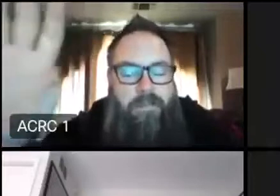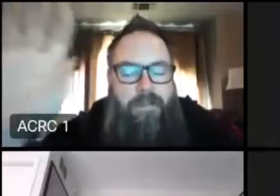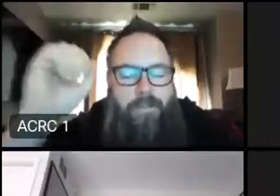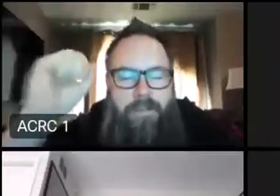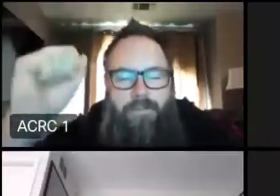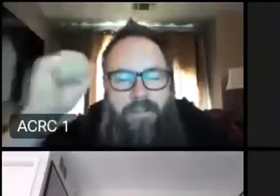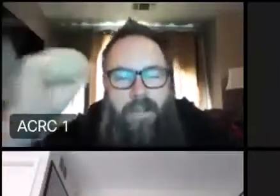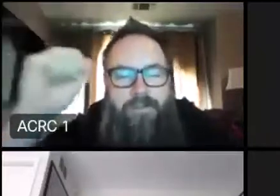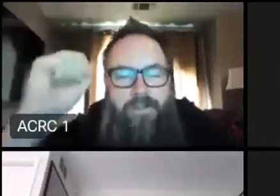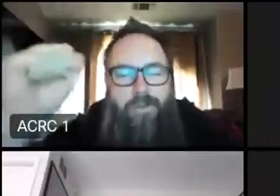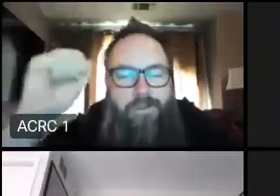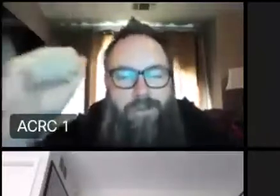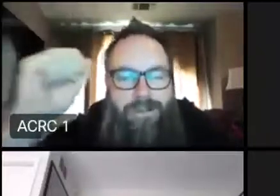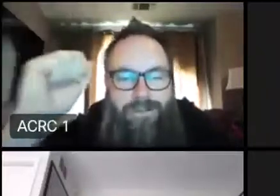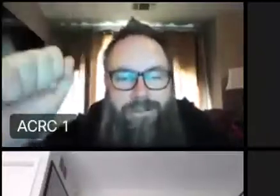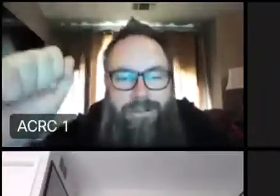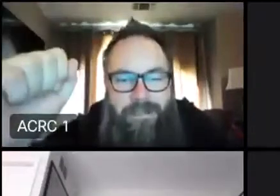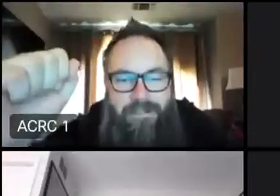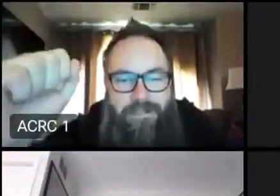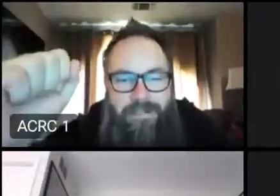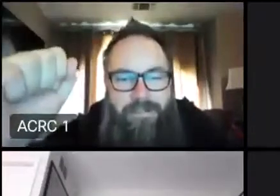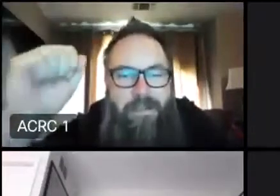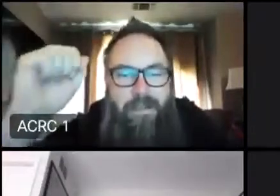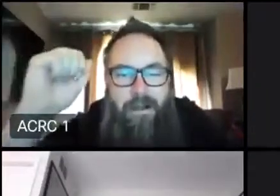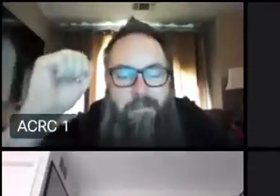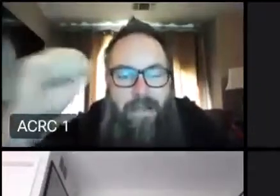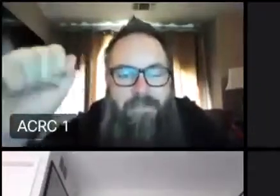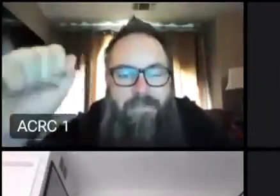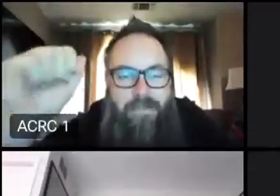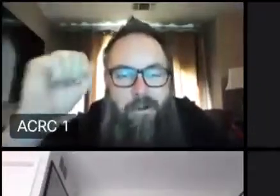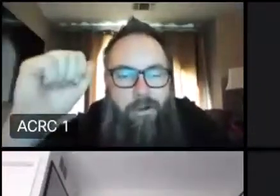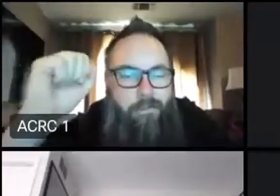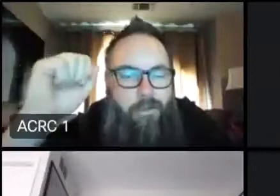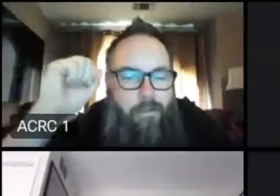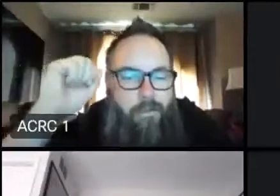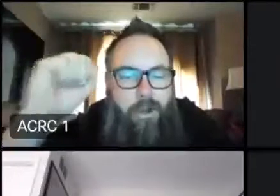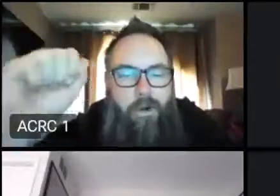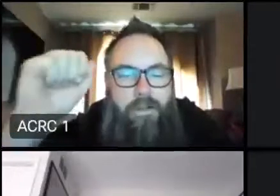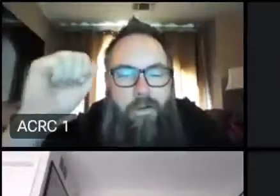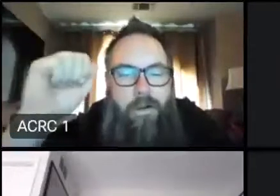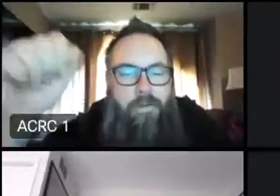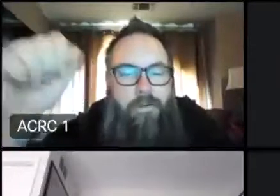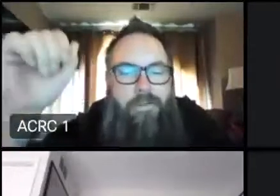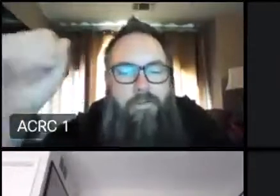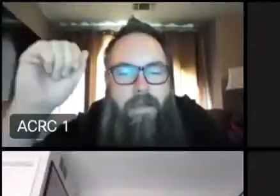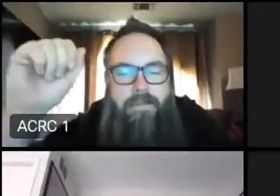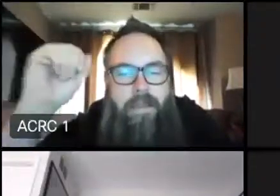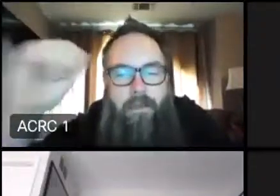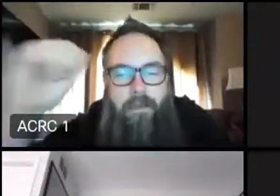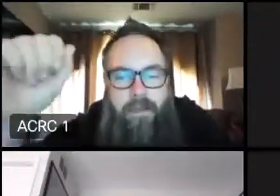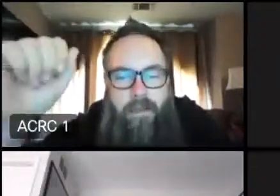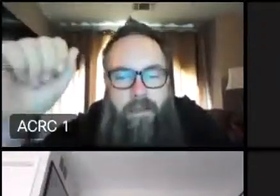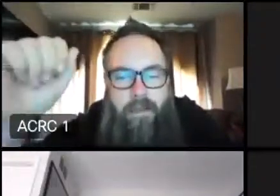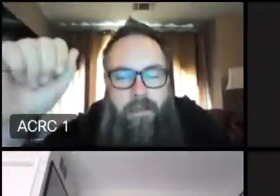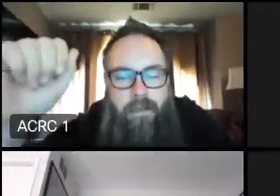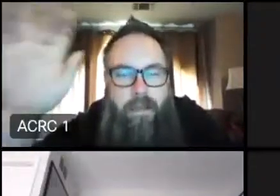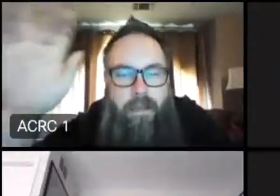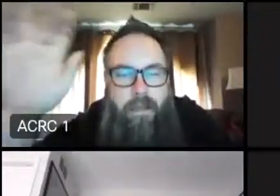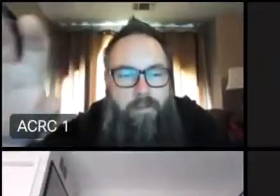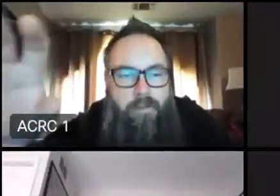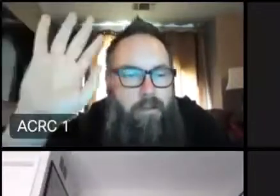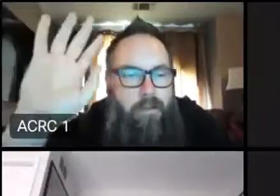meeting. I hate saying things like that because then people feel like I can't ask a question because it's going to make the meeting run longer, like you're in college or something like